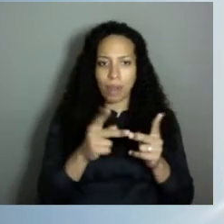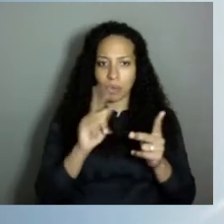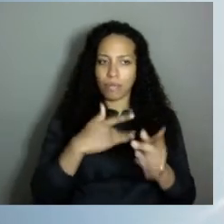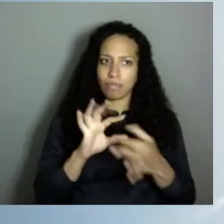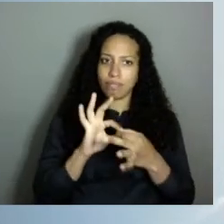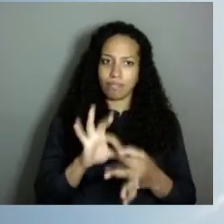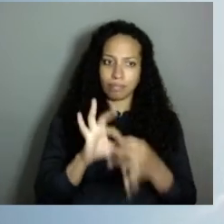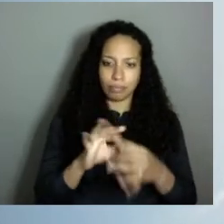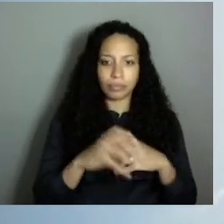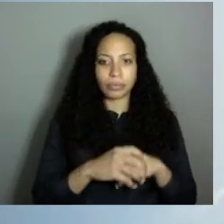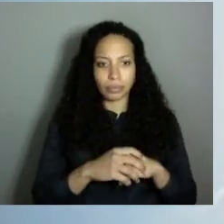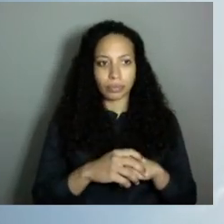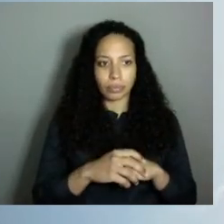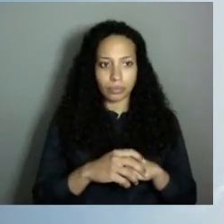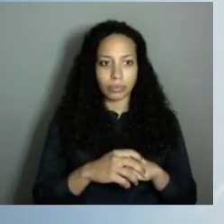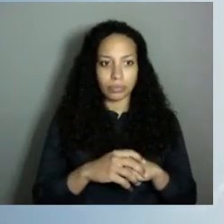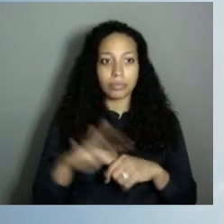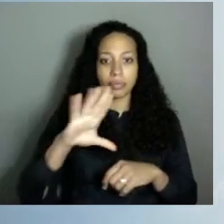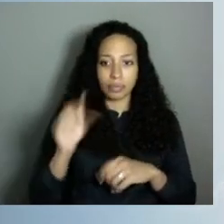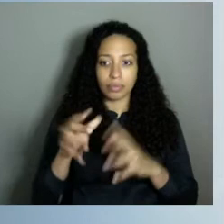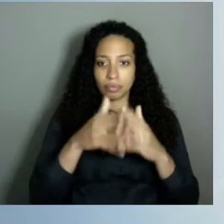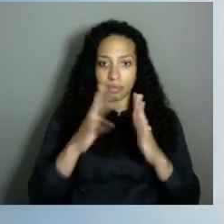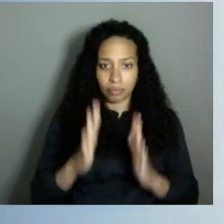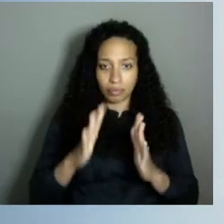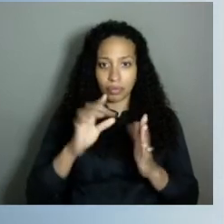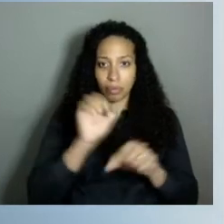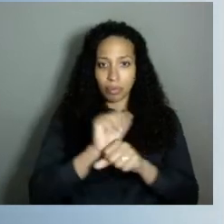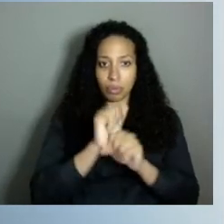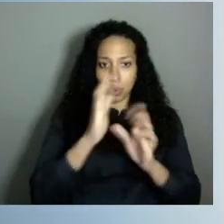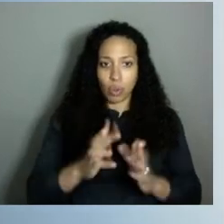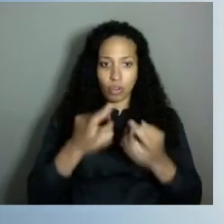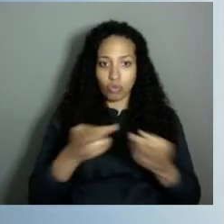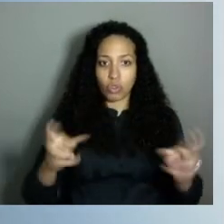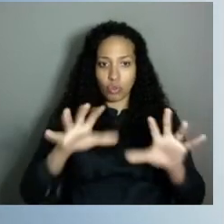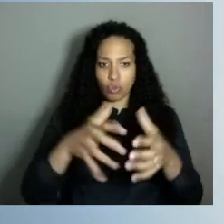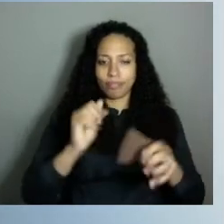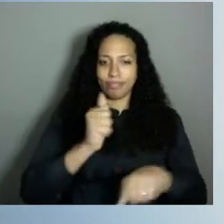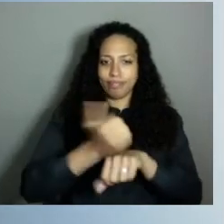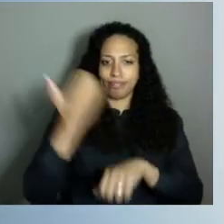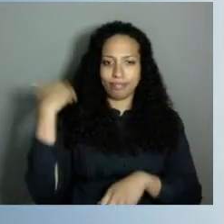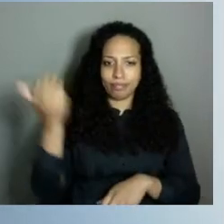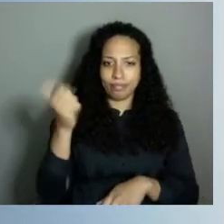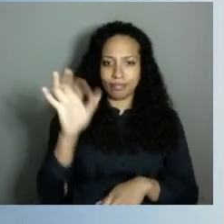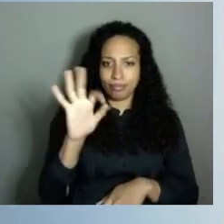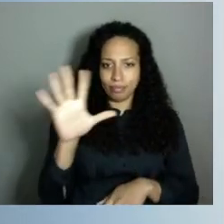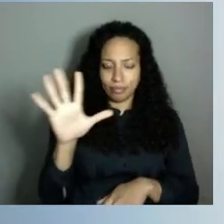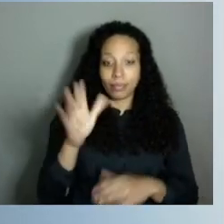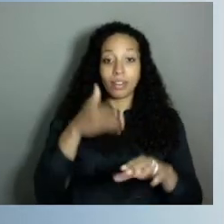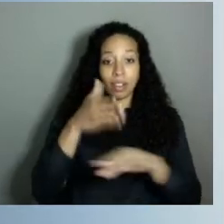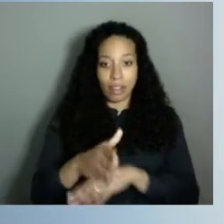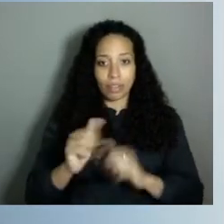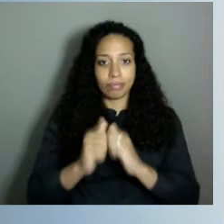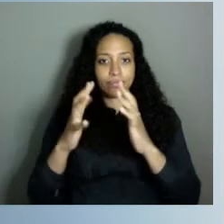established the African American Employee Resource Group in 1995, followed by our Women's Employee